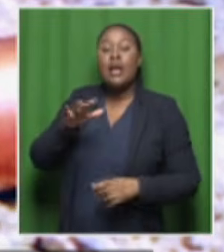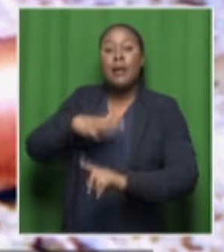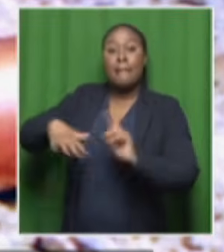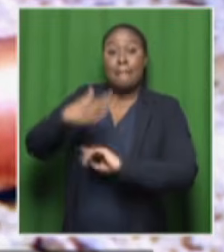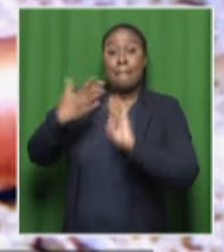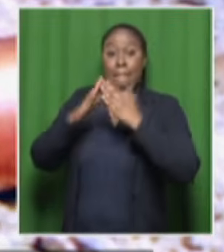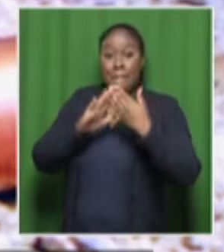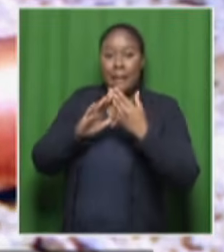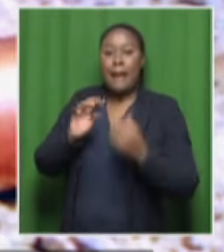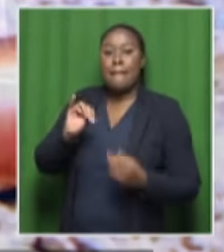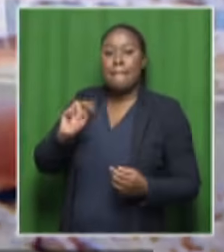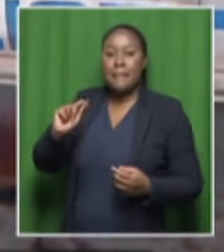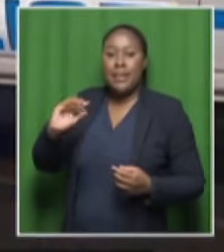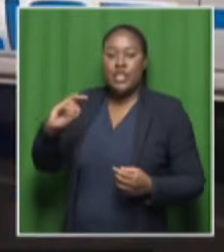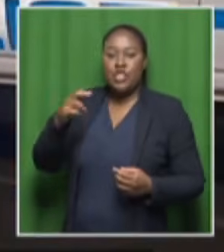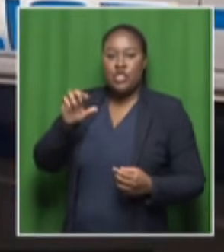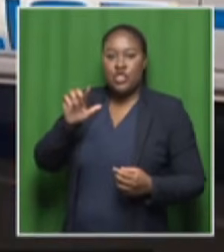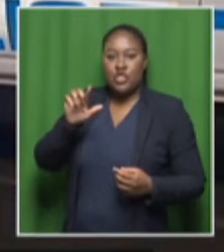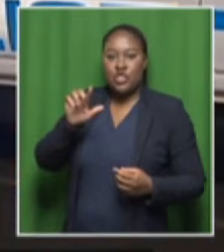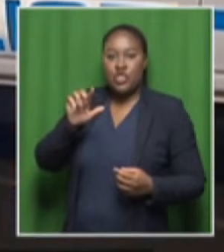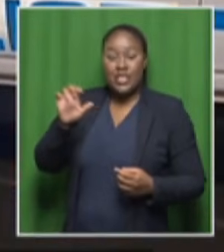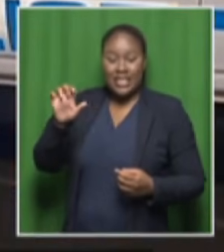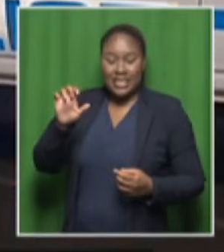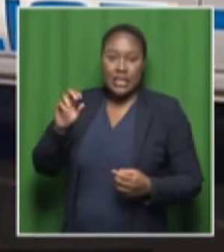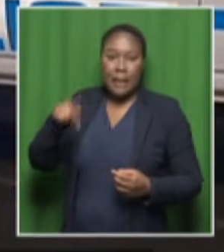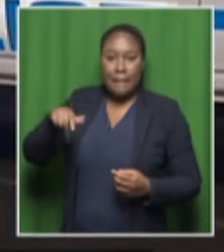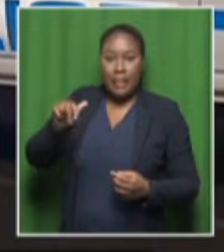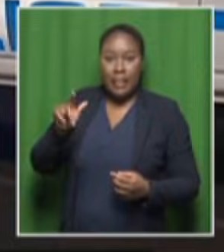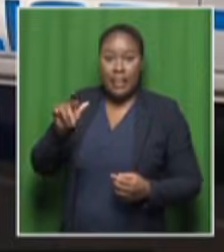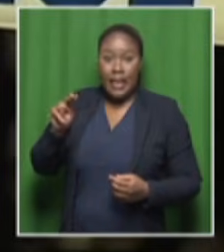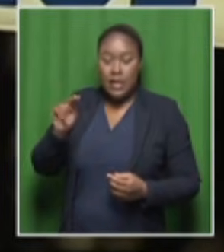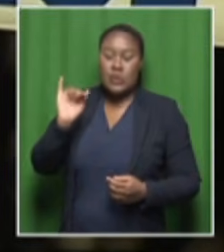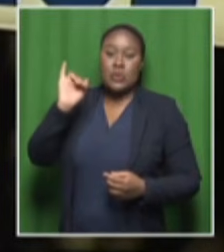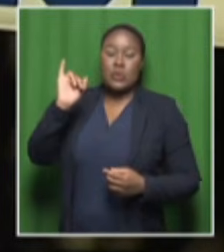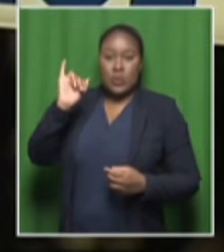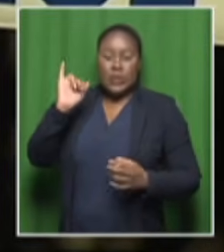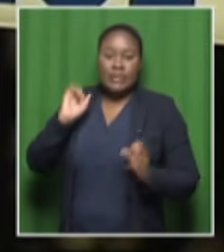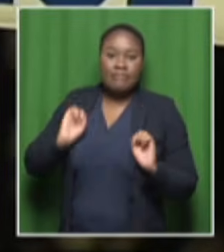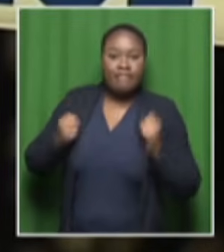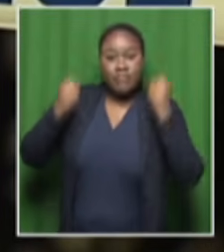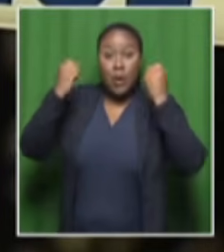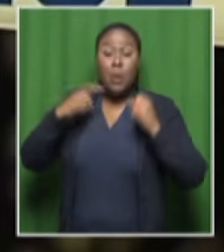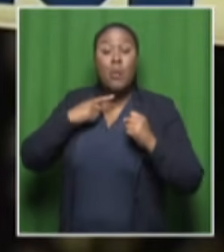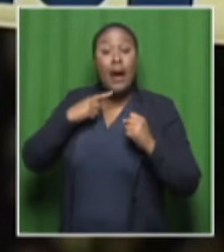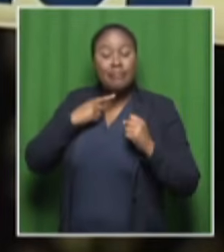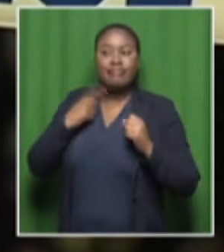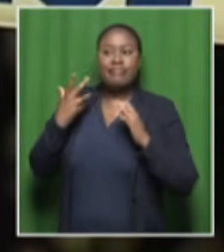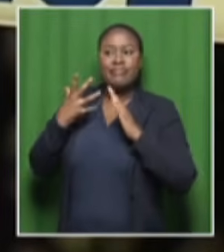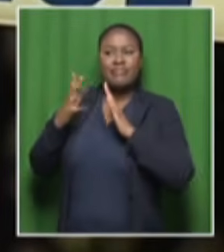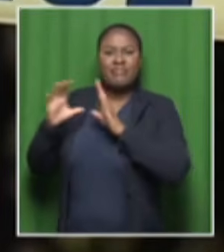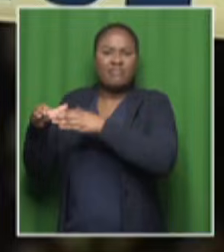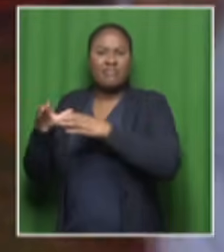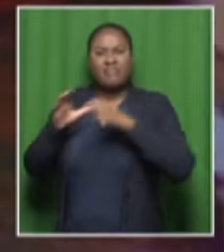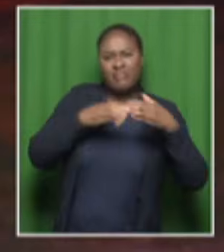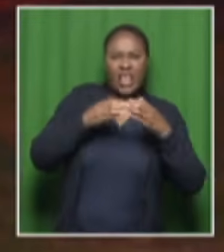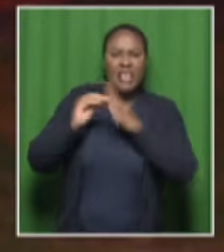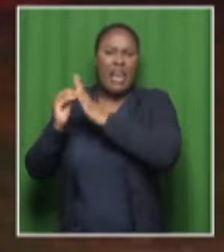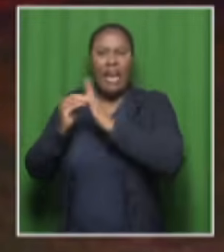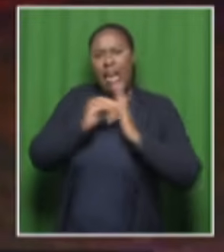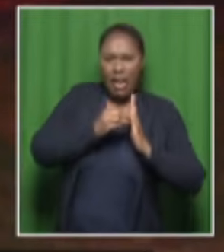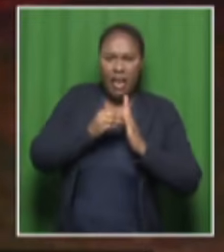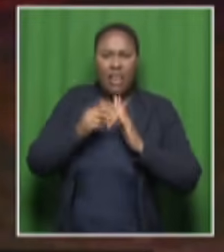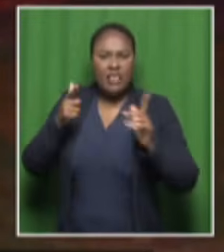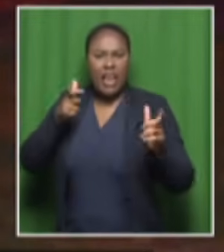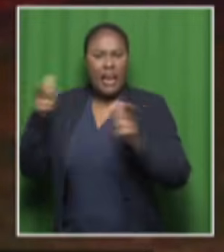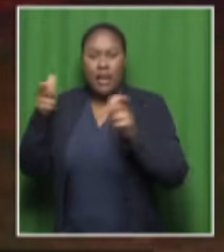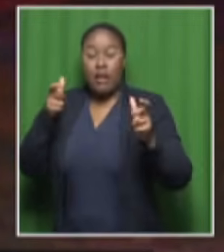Plain in Cape Town is up in arms after a 12-year-old girl was killed in gang-related violence on Tuesday. The grade